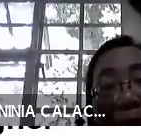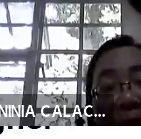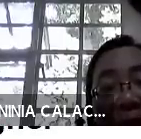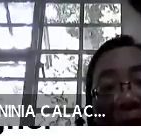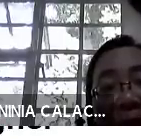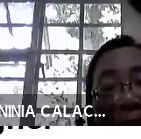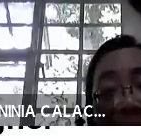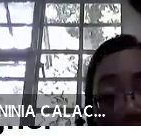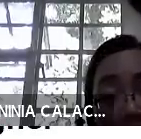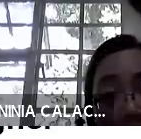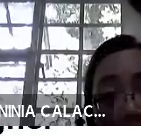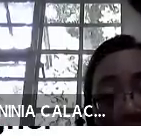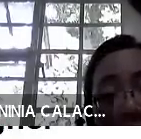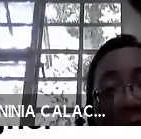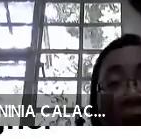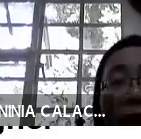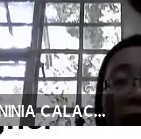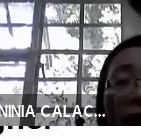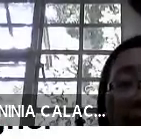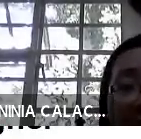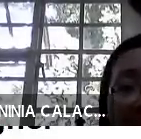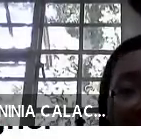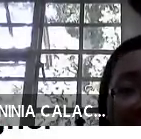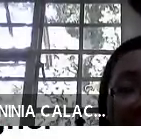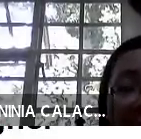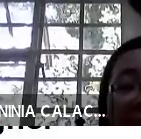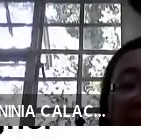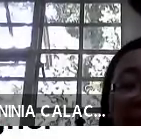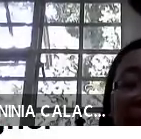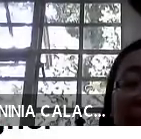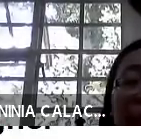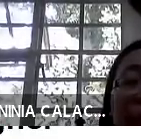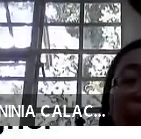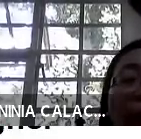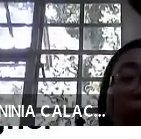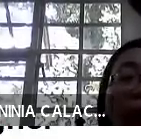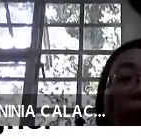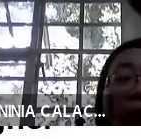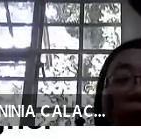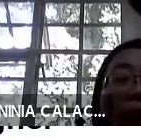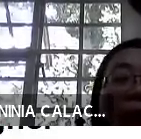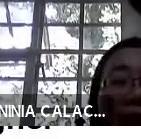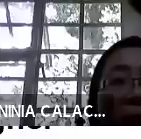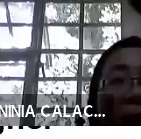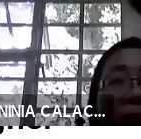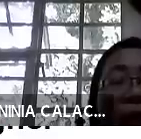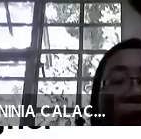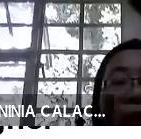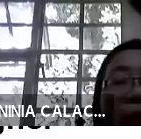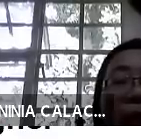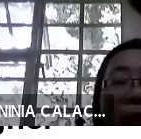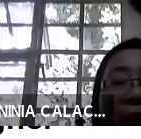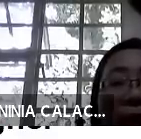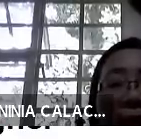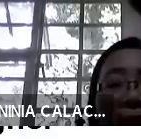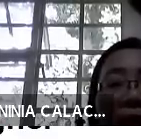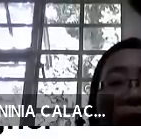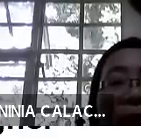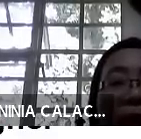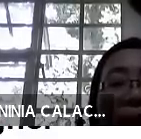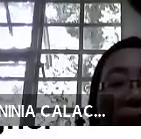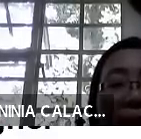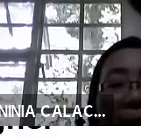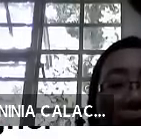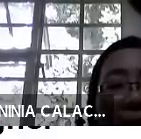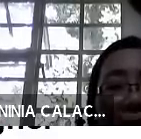for COVID-19. As the same reason why I am also a member of the